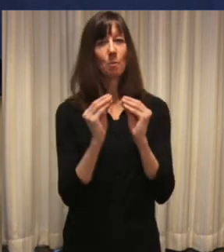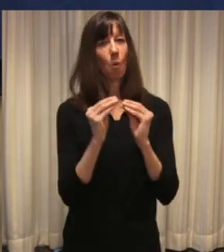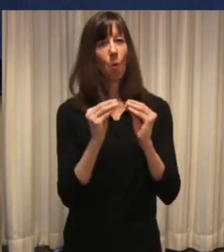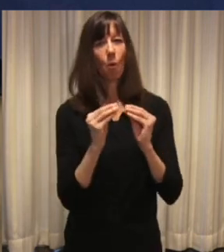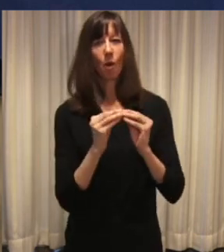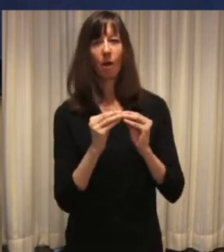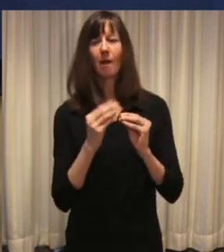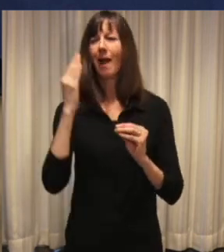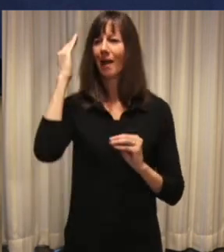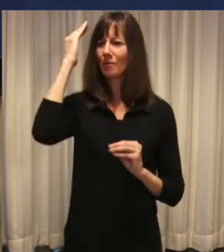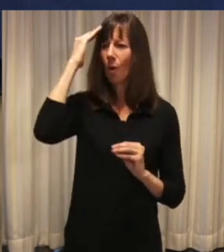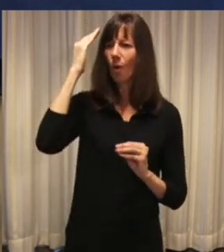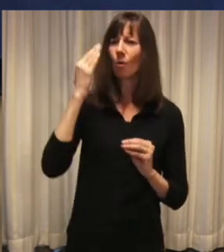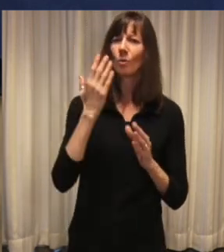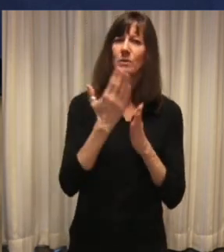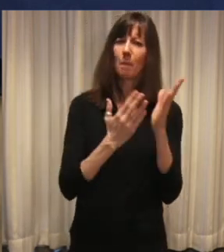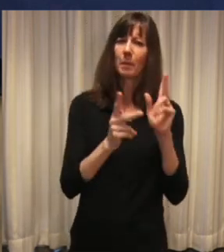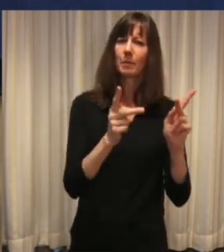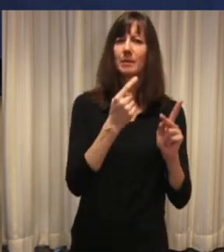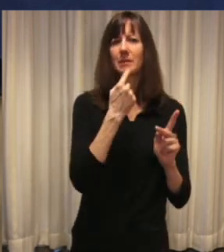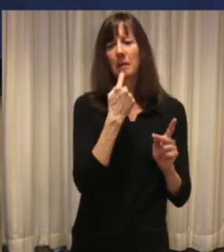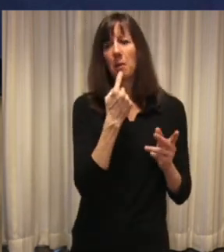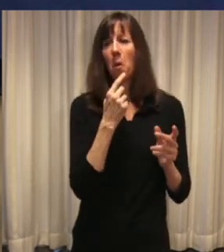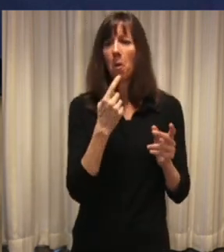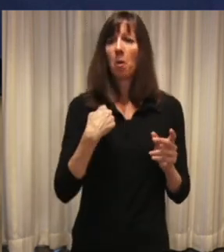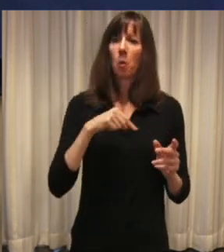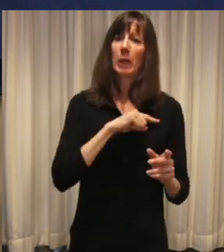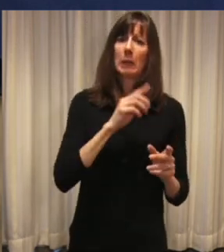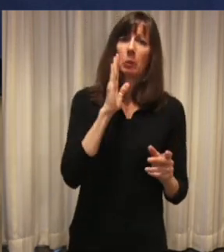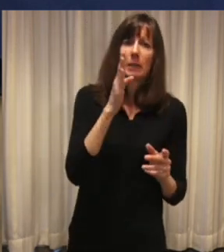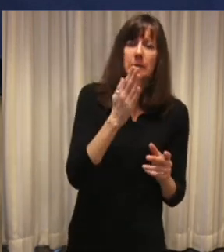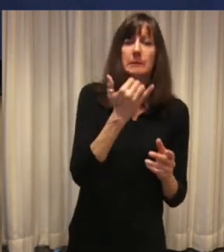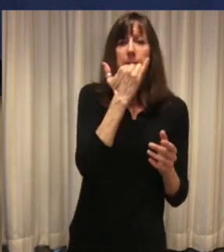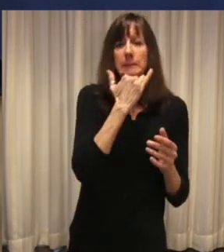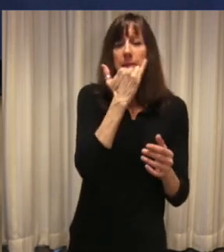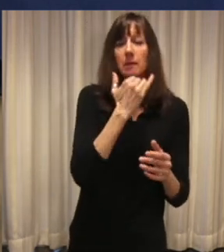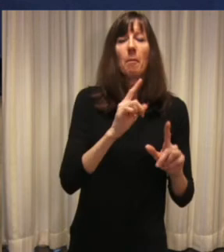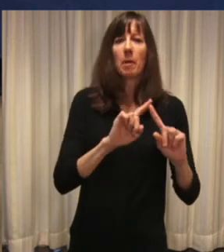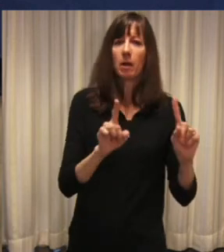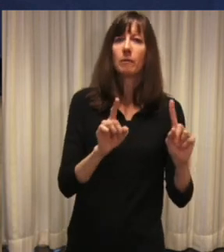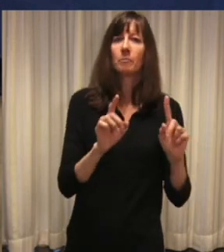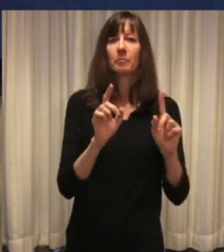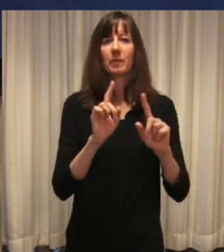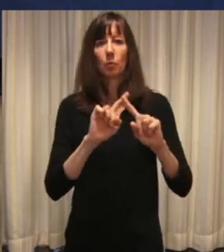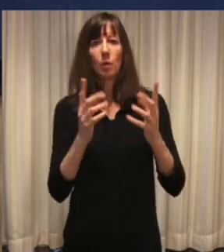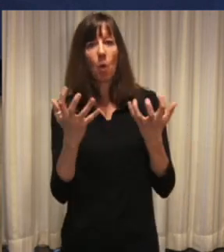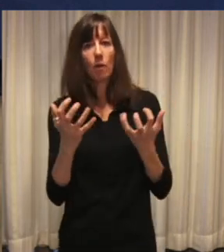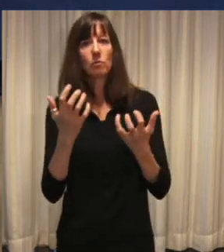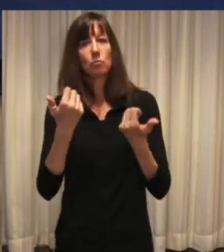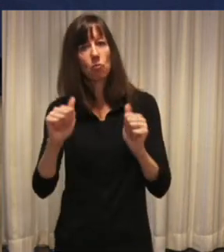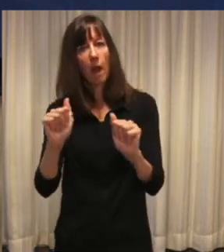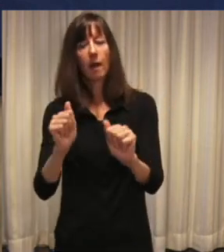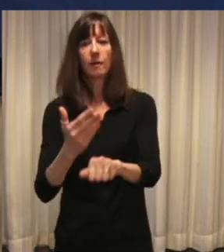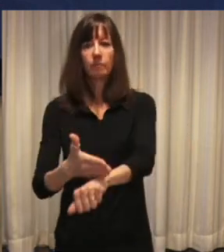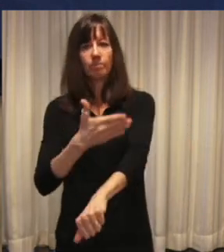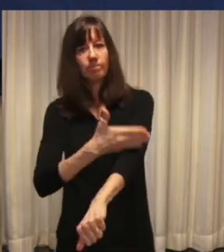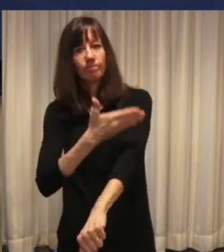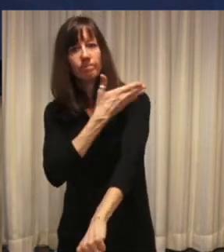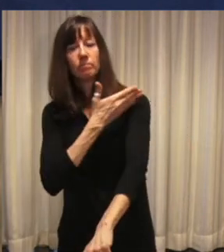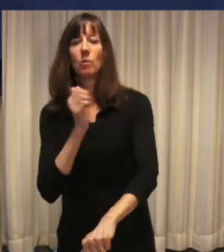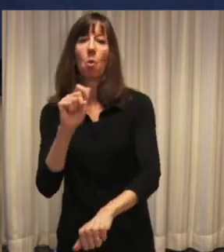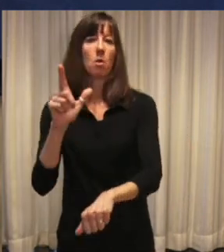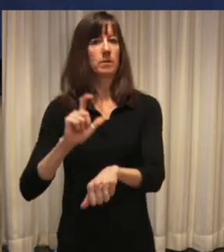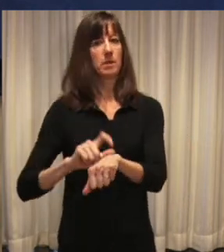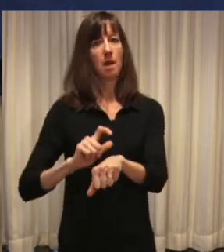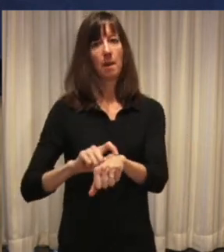on that. We want to do better, and I do want to throw a couple of phone numbers out there for people, because I want them to know. One of the biggest concerns parents are having at home